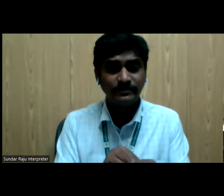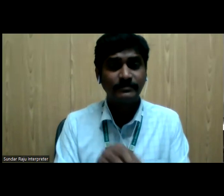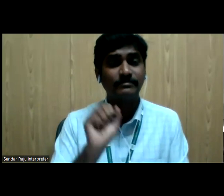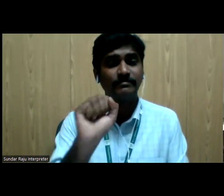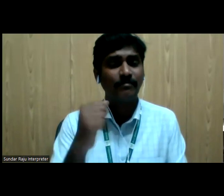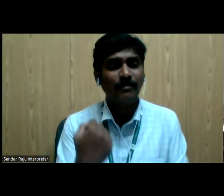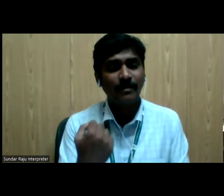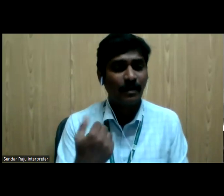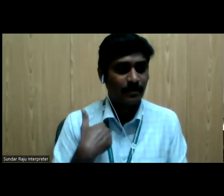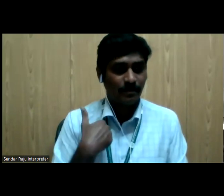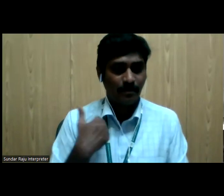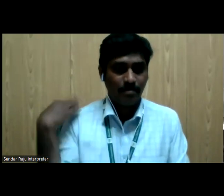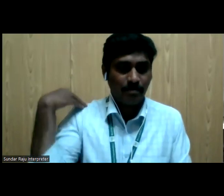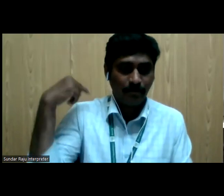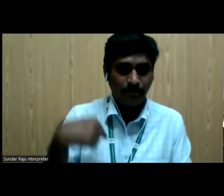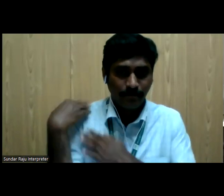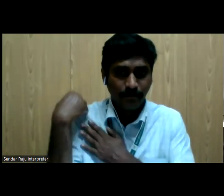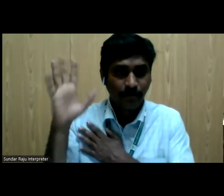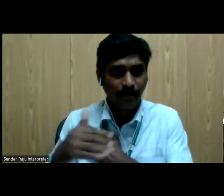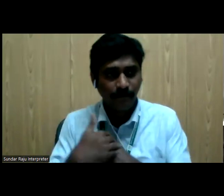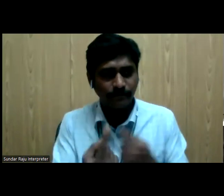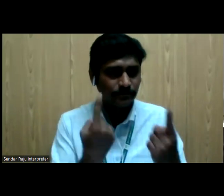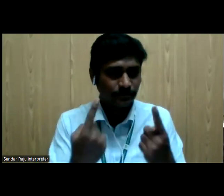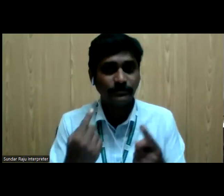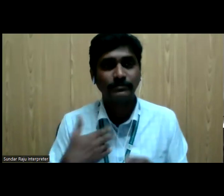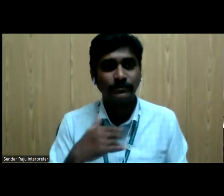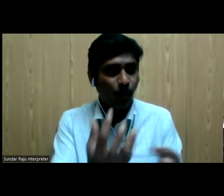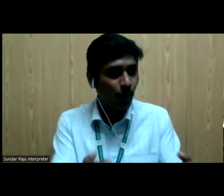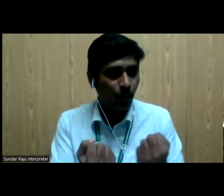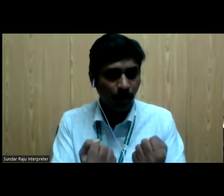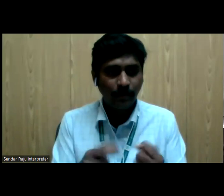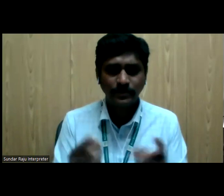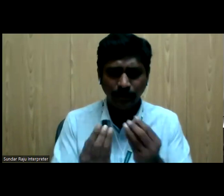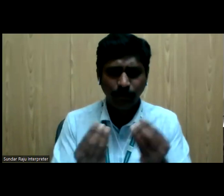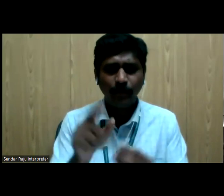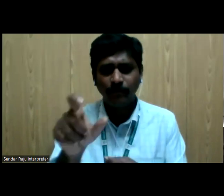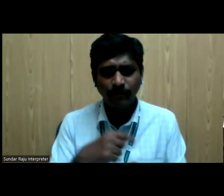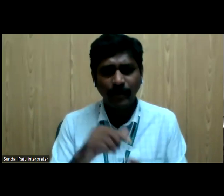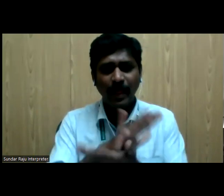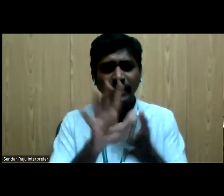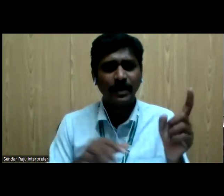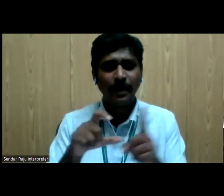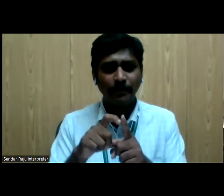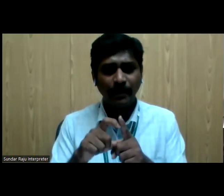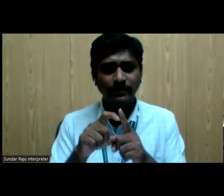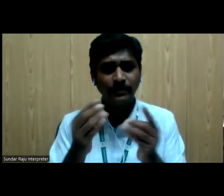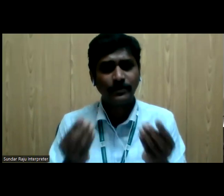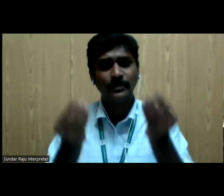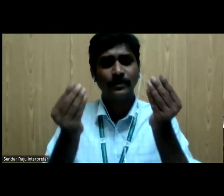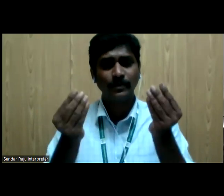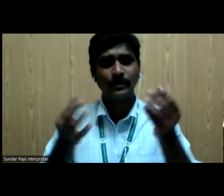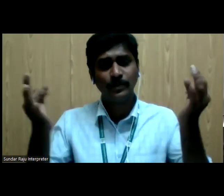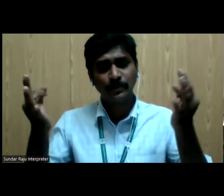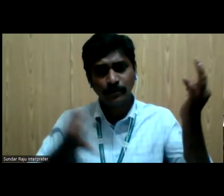charge. Officially, one of the responsibilities that I was holding. Some of you may know that in Hyderabad, lots of innovation is happening. Lots